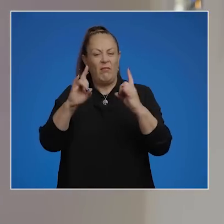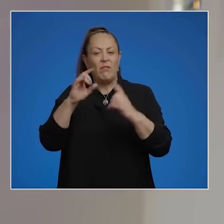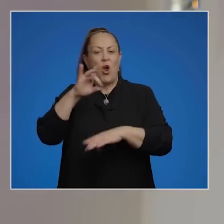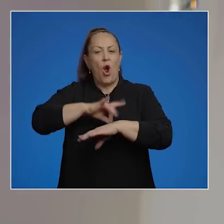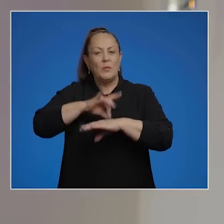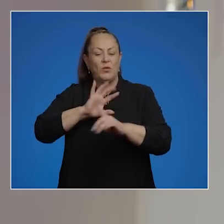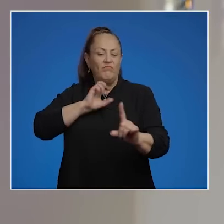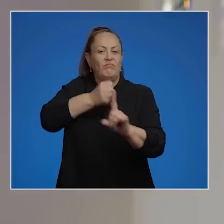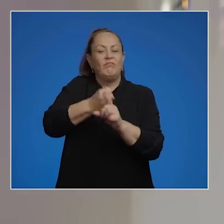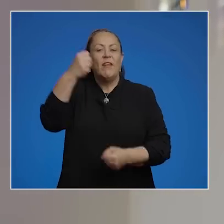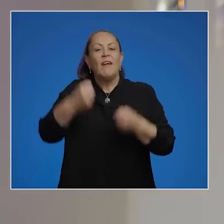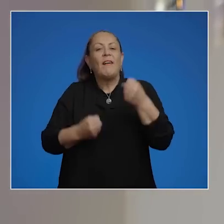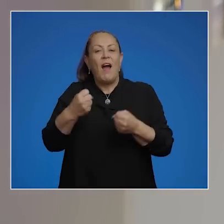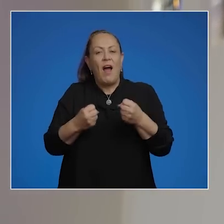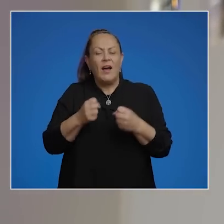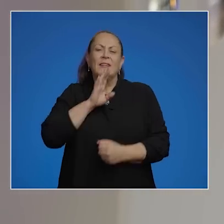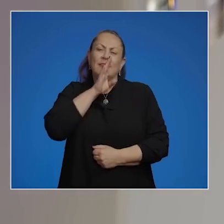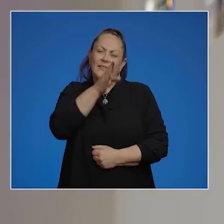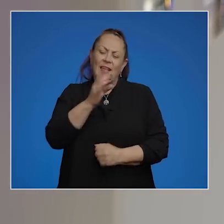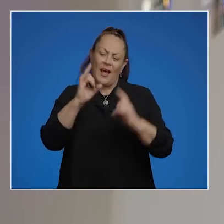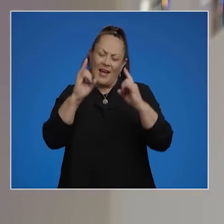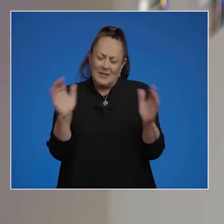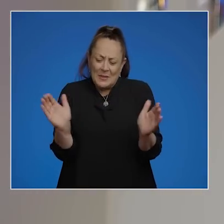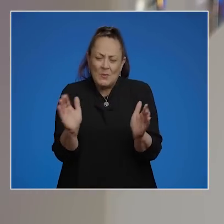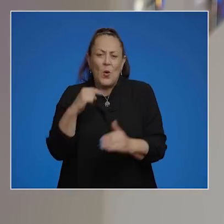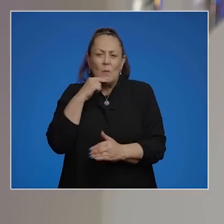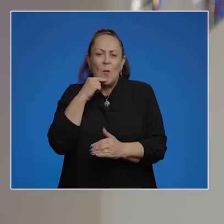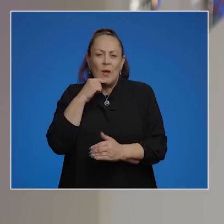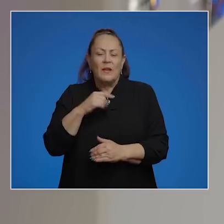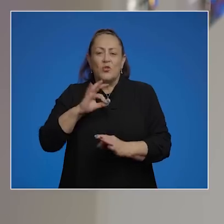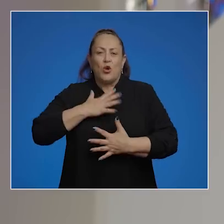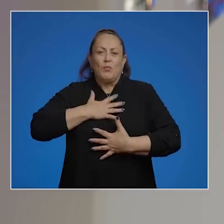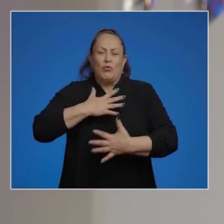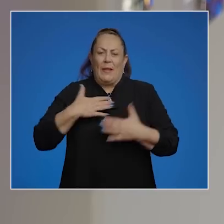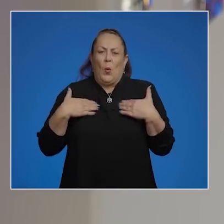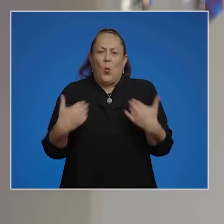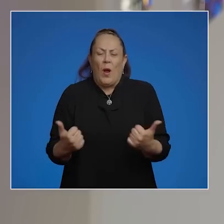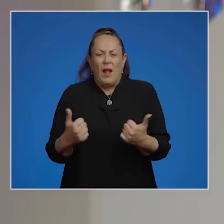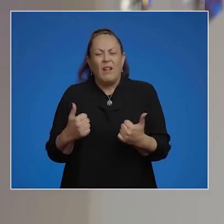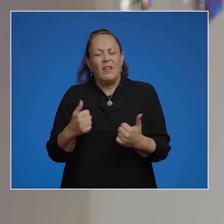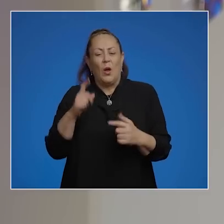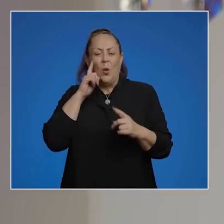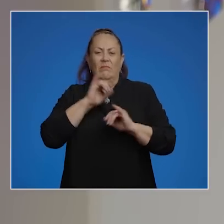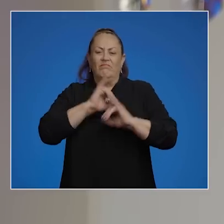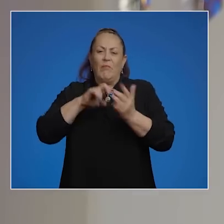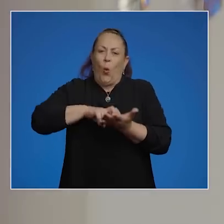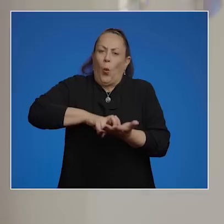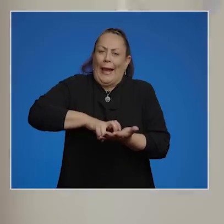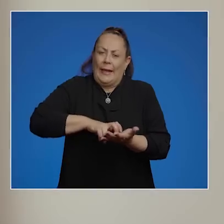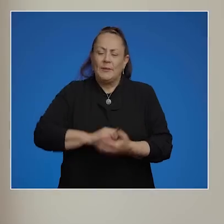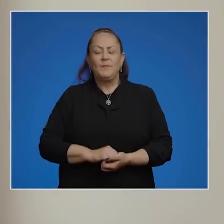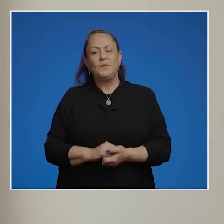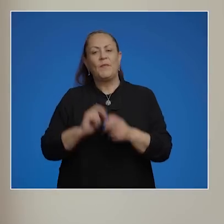He looked very sad and very sorry in that bed. So tiny. He wasn't breathing heavily. He looked very, very weak.